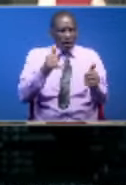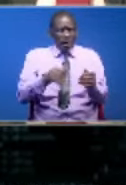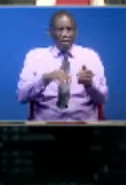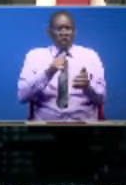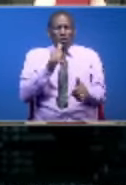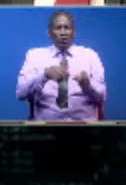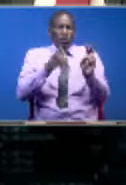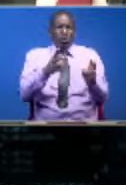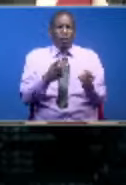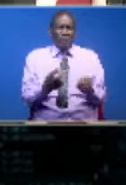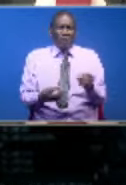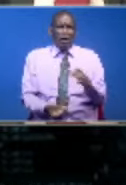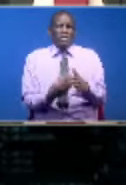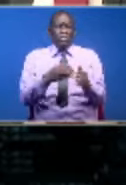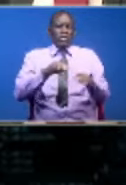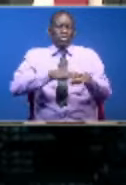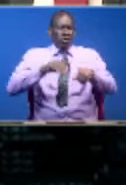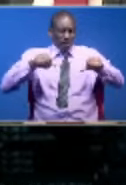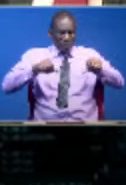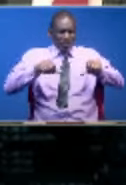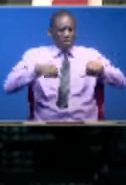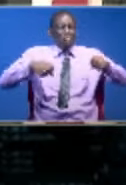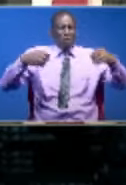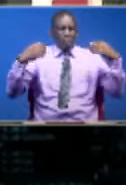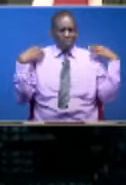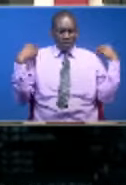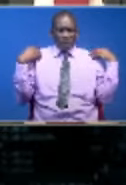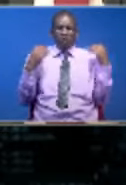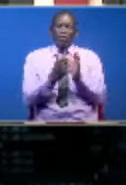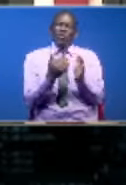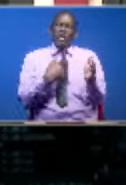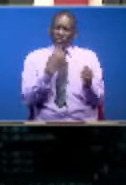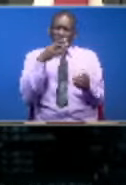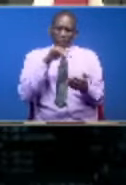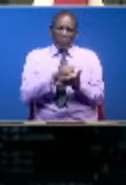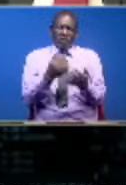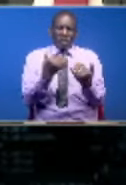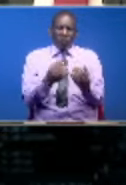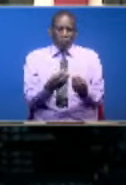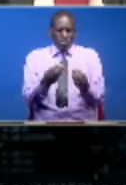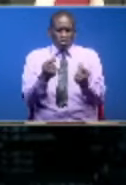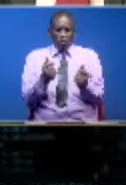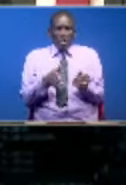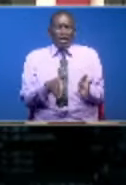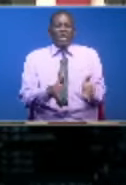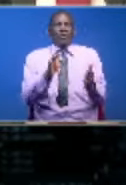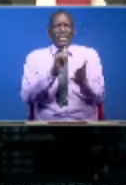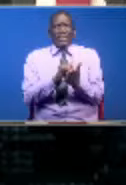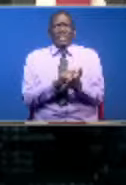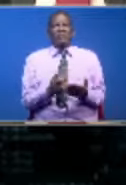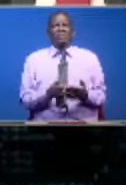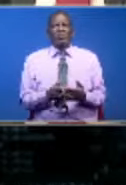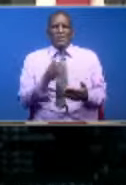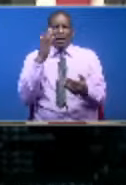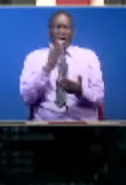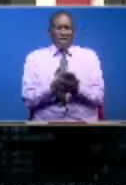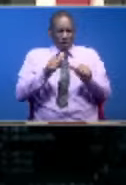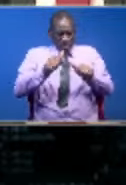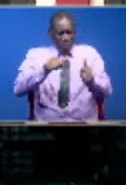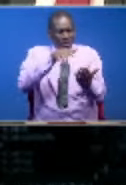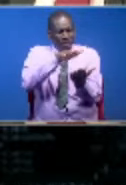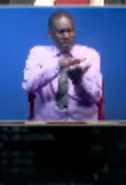with very, very clear sustainable practices. And we are seeing that now curating out in a manner that actually sustainable,